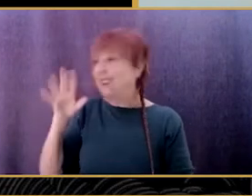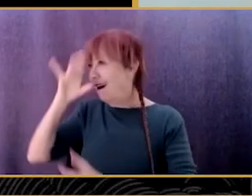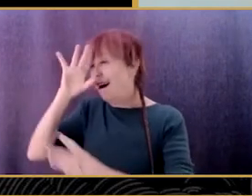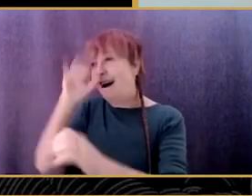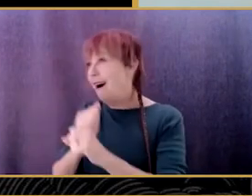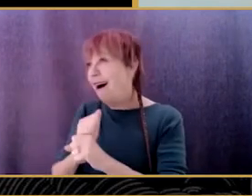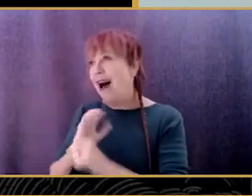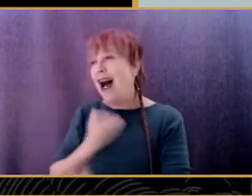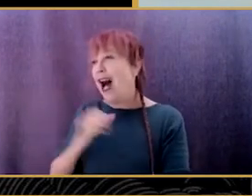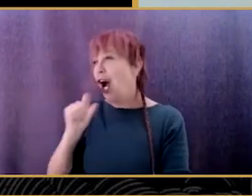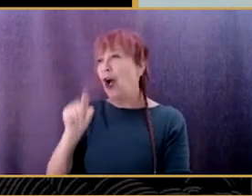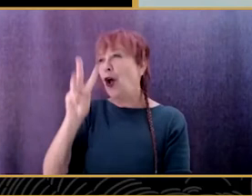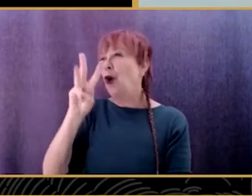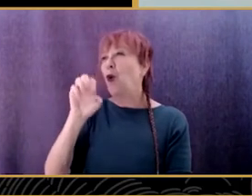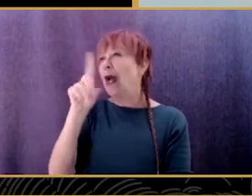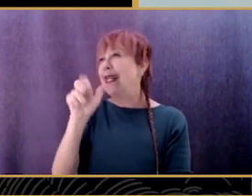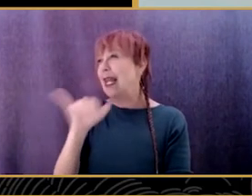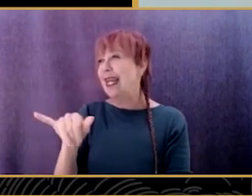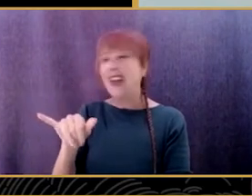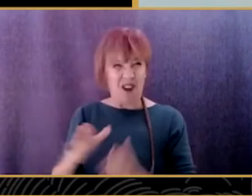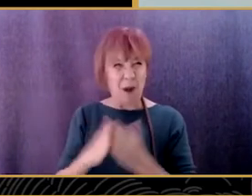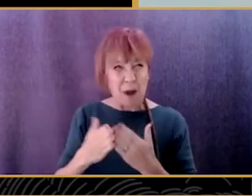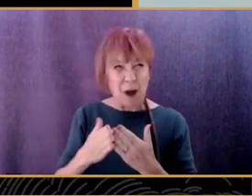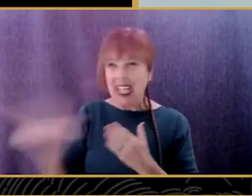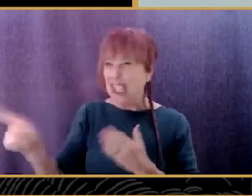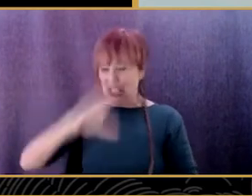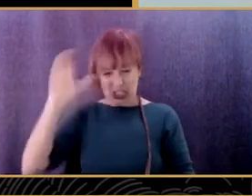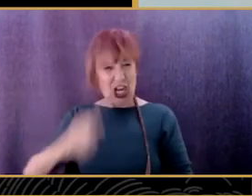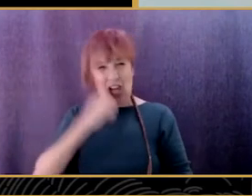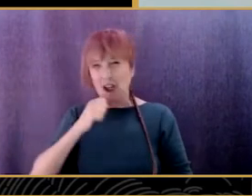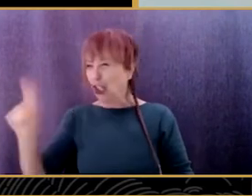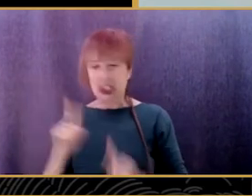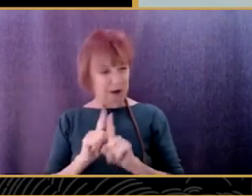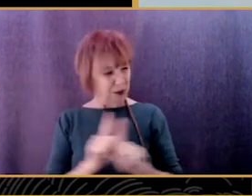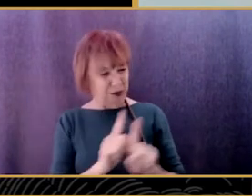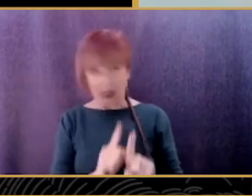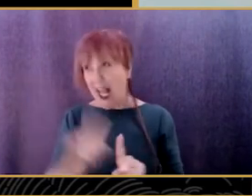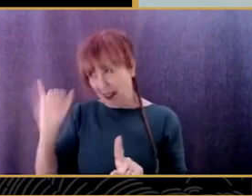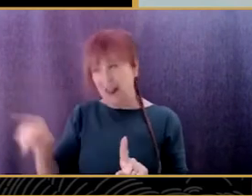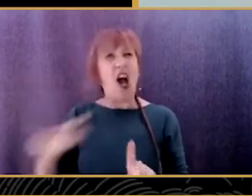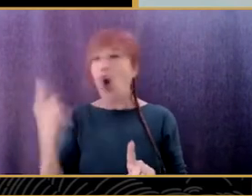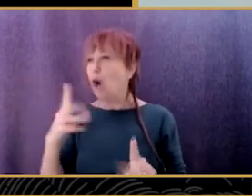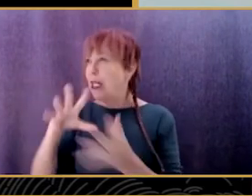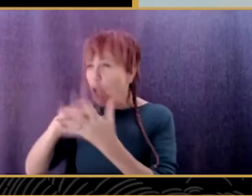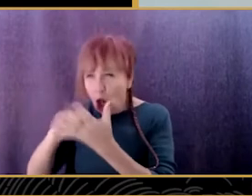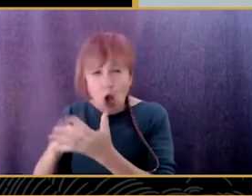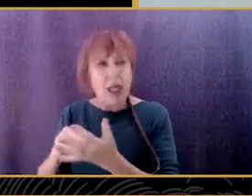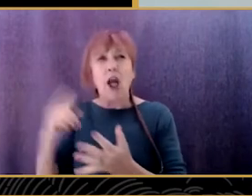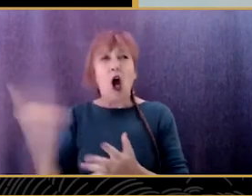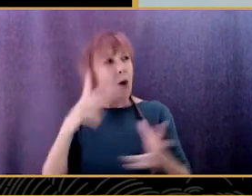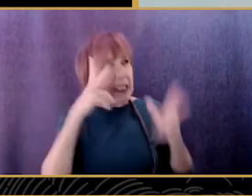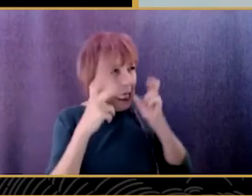She is our Gwendolyn Gwendolyn Brooks That Chicago girl who also walked alongside all the young poets Patricia Smith is that Always